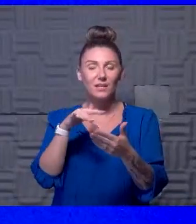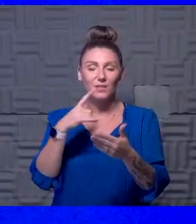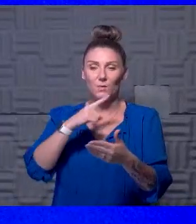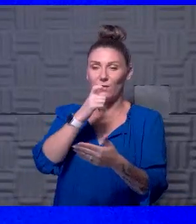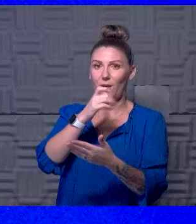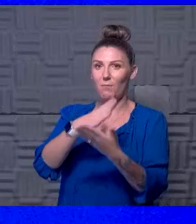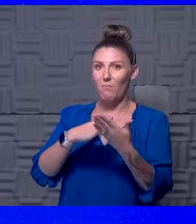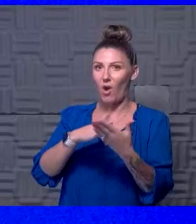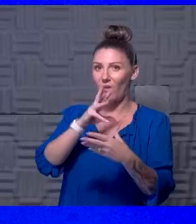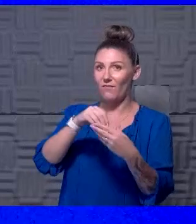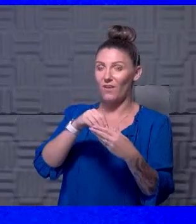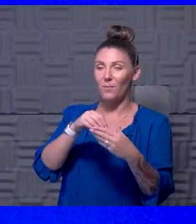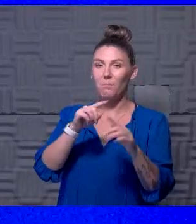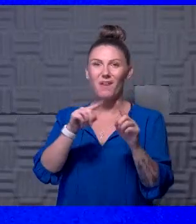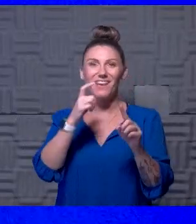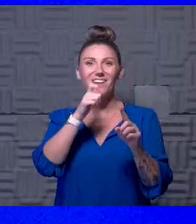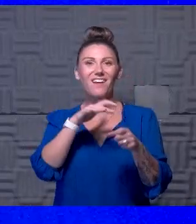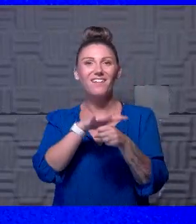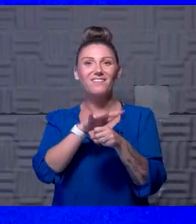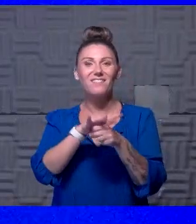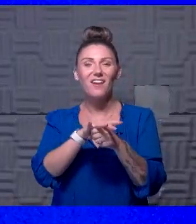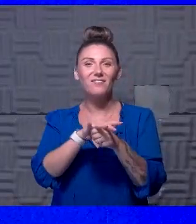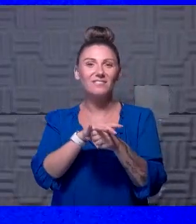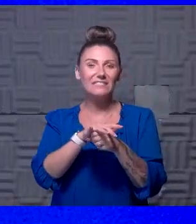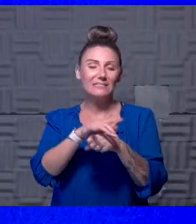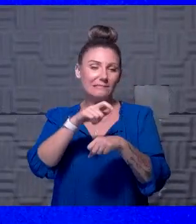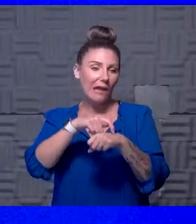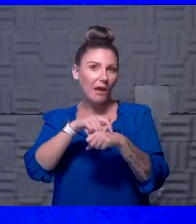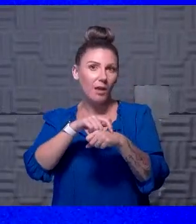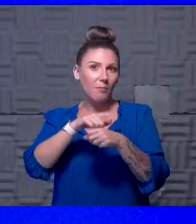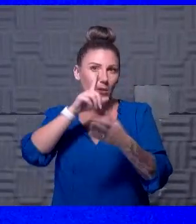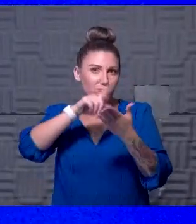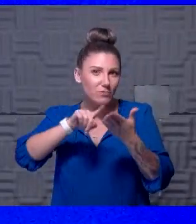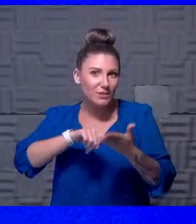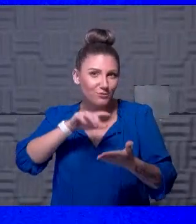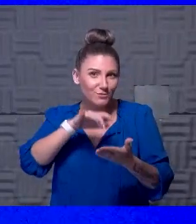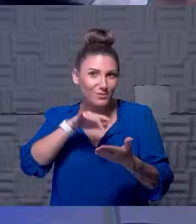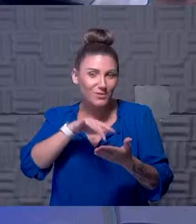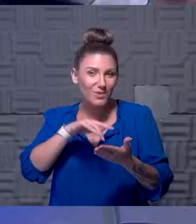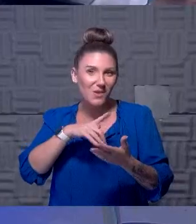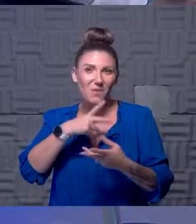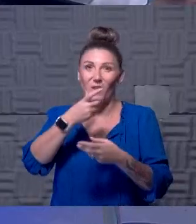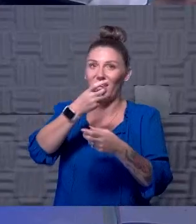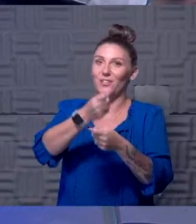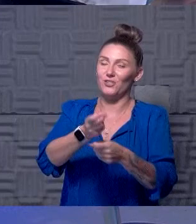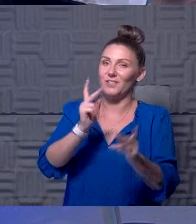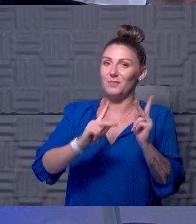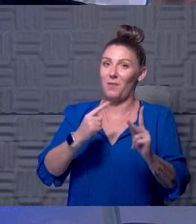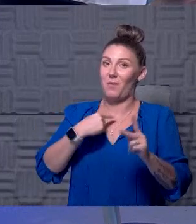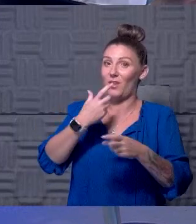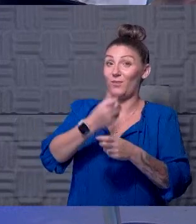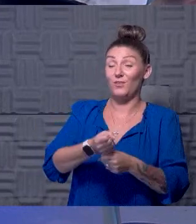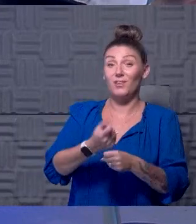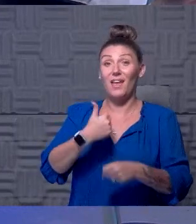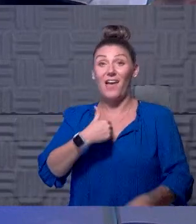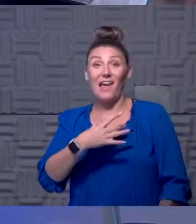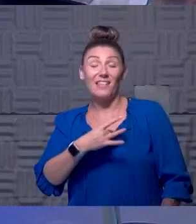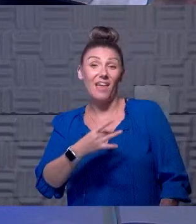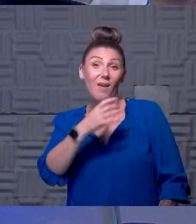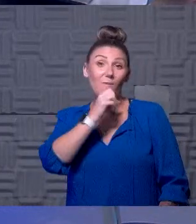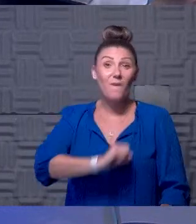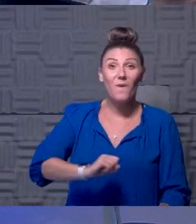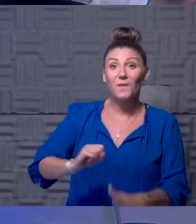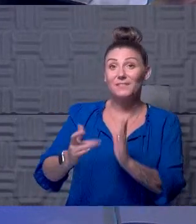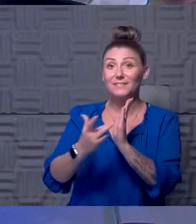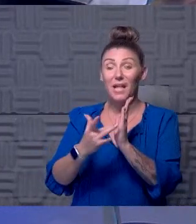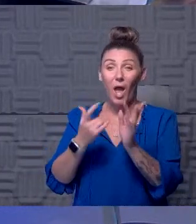part of that. I just haven't had the time to go in to look at it and do that yet. Sure. Yeah. Okay, so I trust these guys, and here's my deal. I like old technology, so I'm